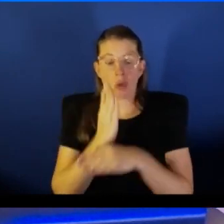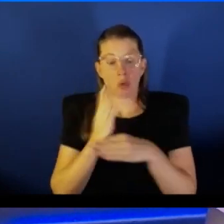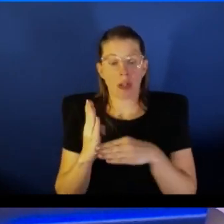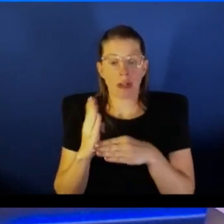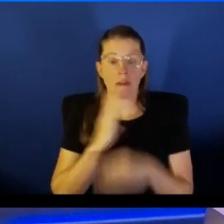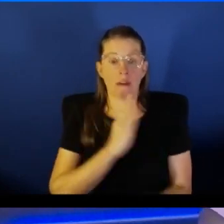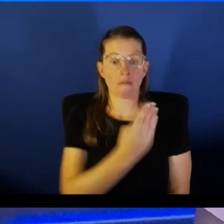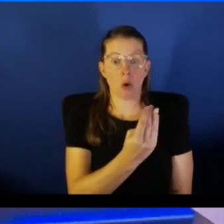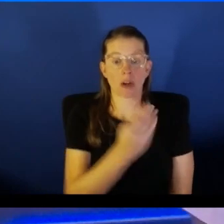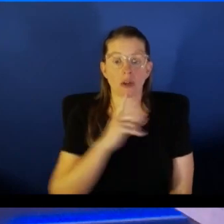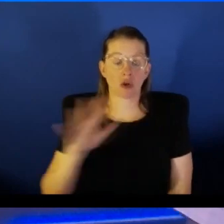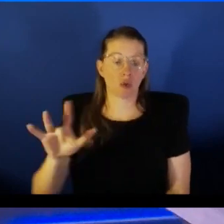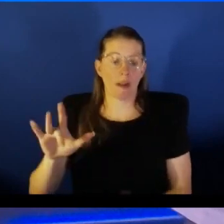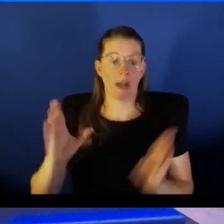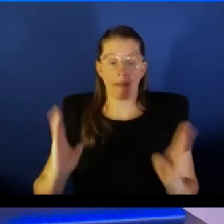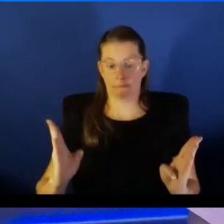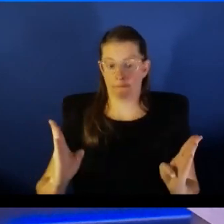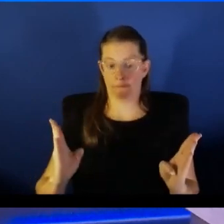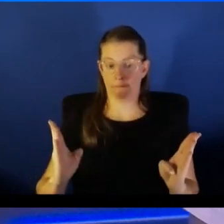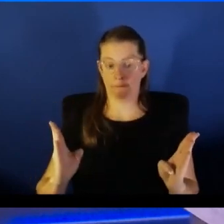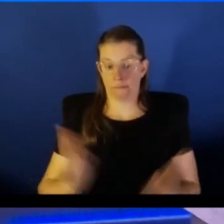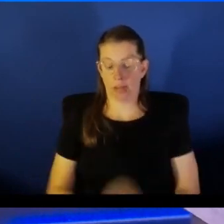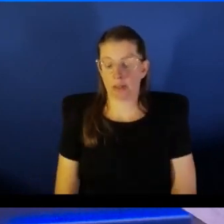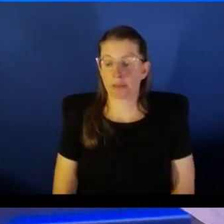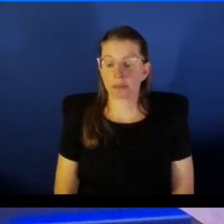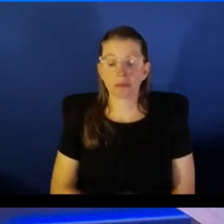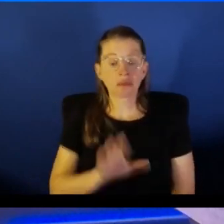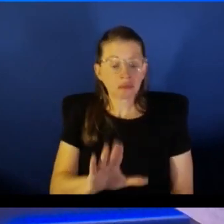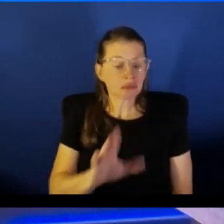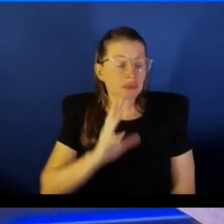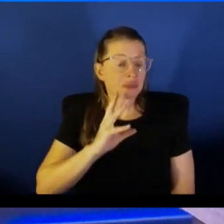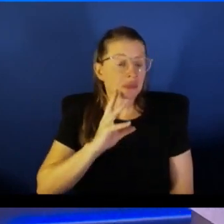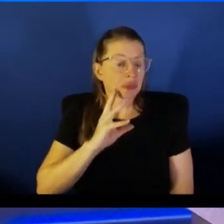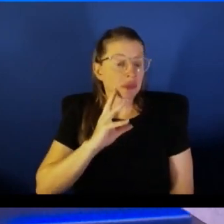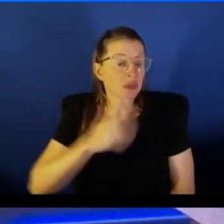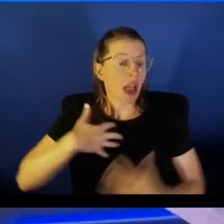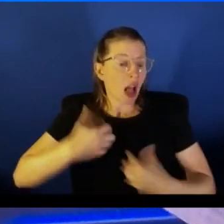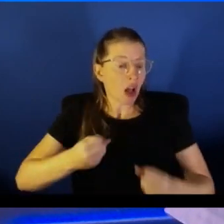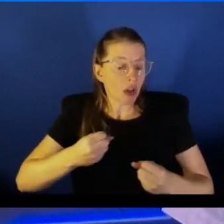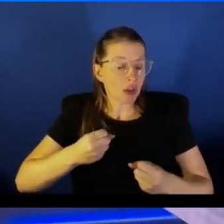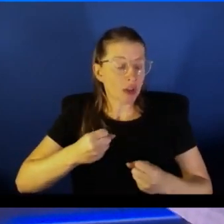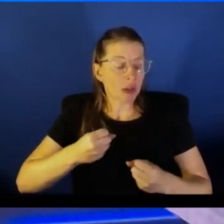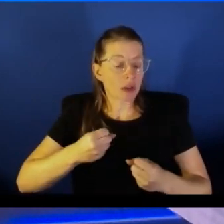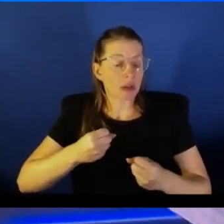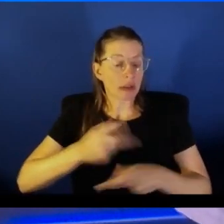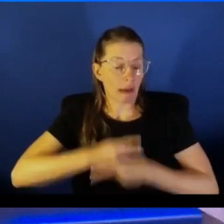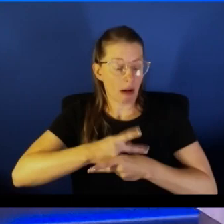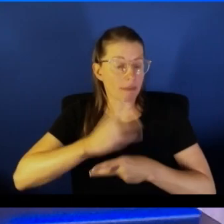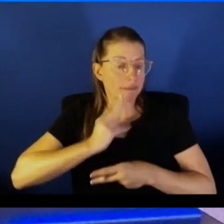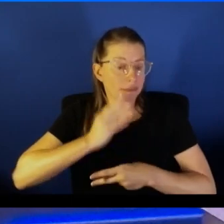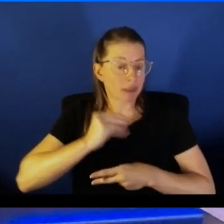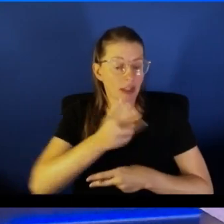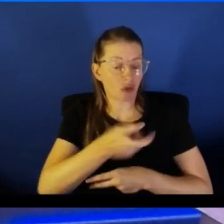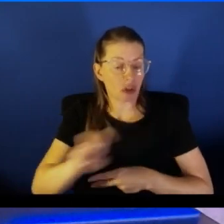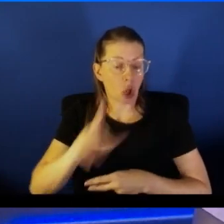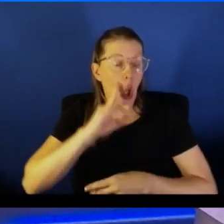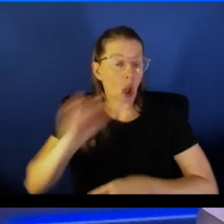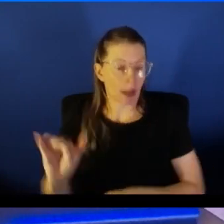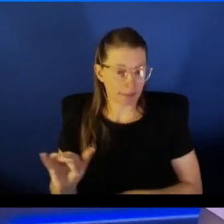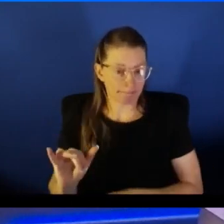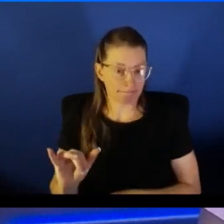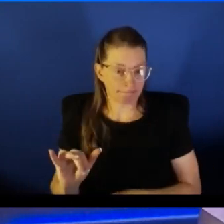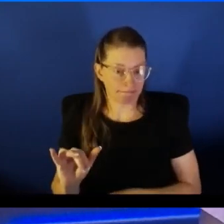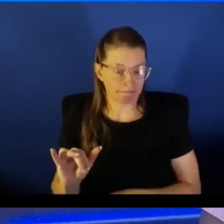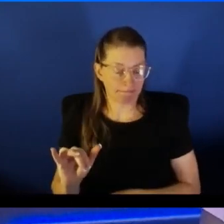to 25, what their healthcare experiences are like and what their healthcare transition looks like. As you mentioned earlier,